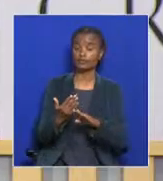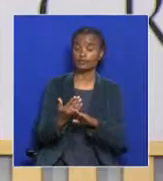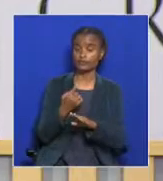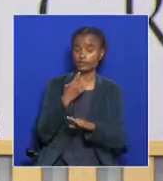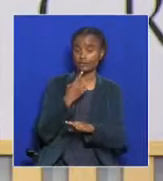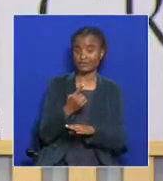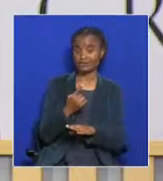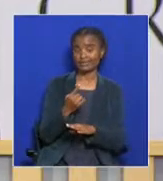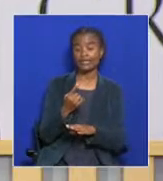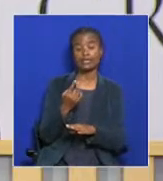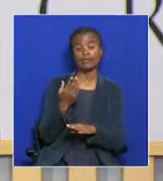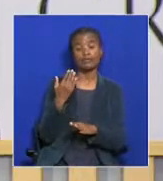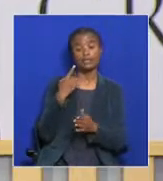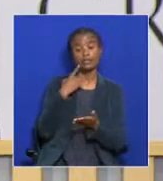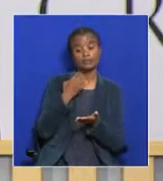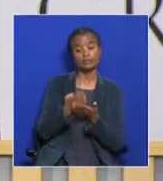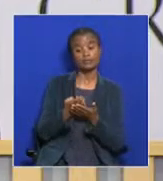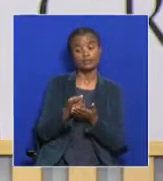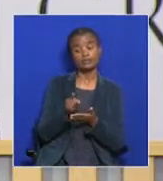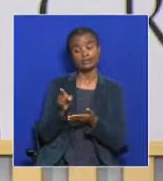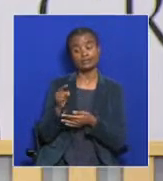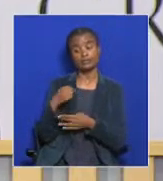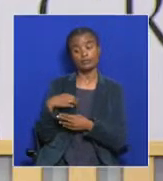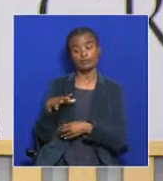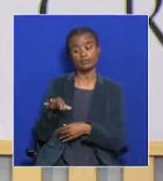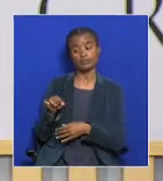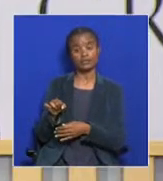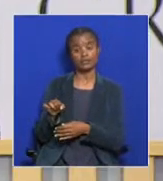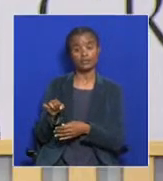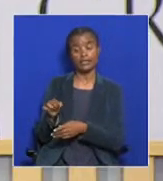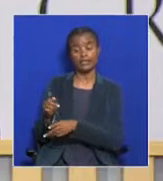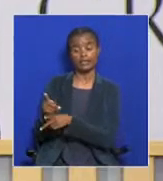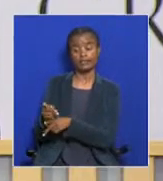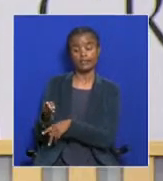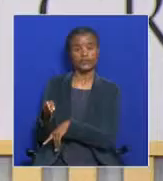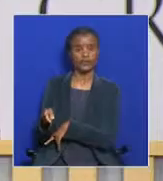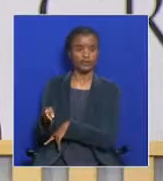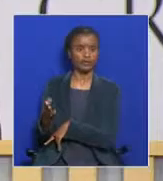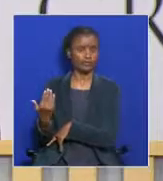previously? So to me, I was satisfied. If